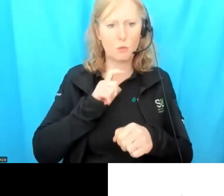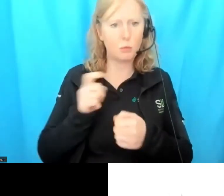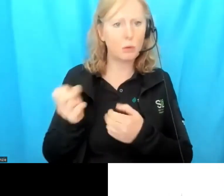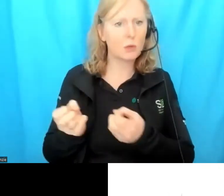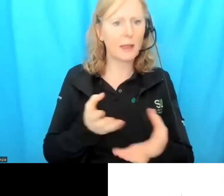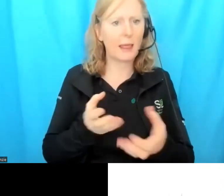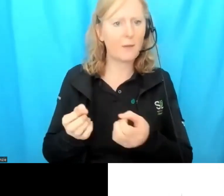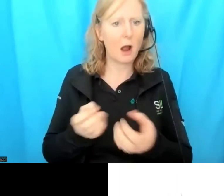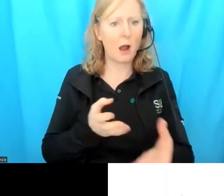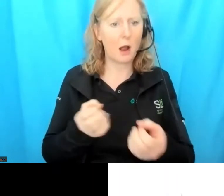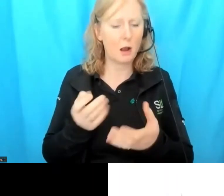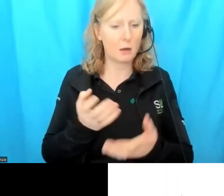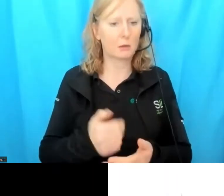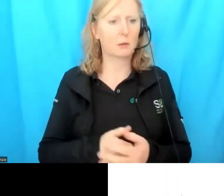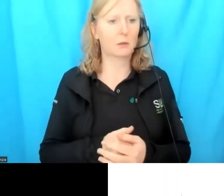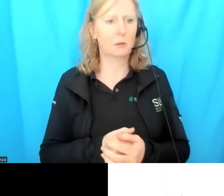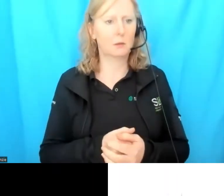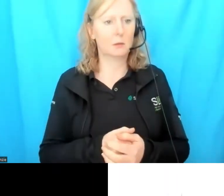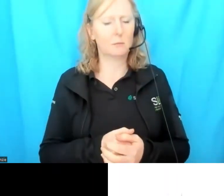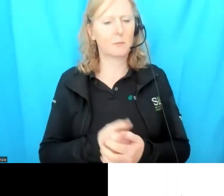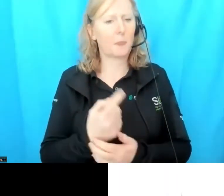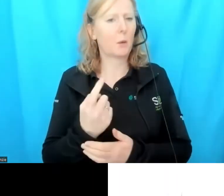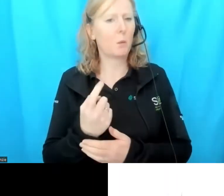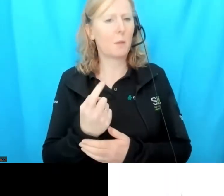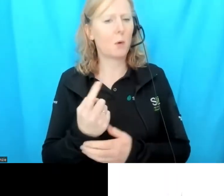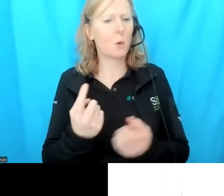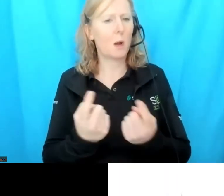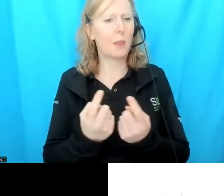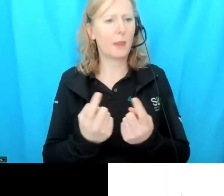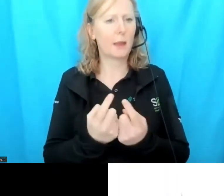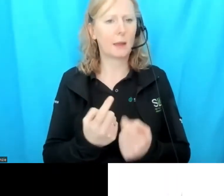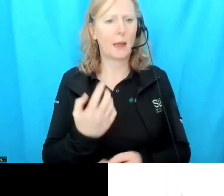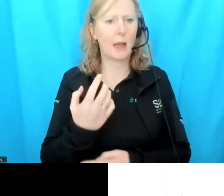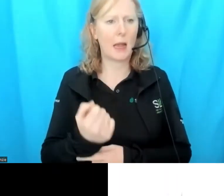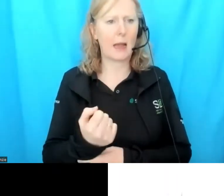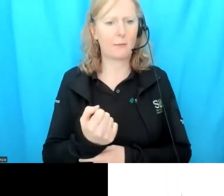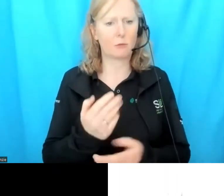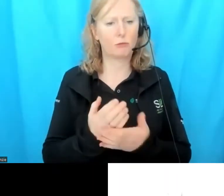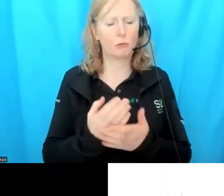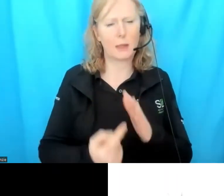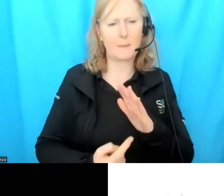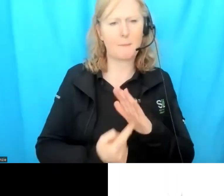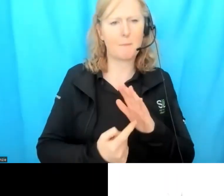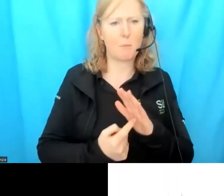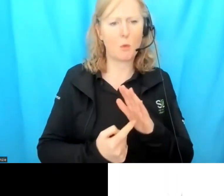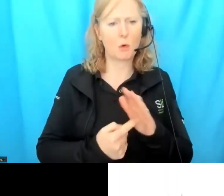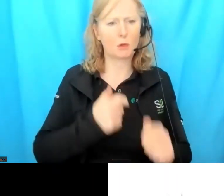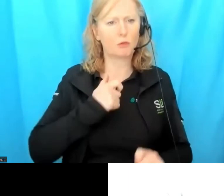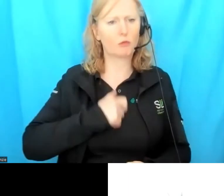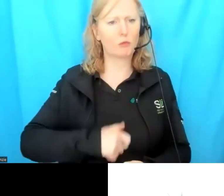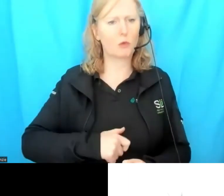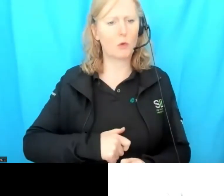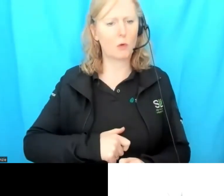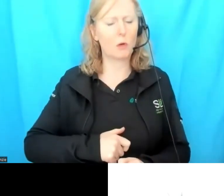also have one final thing I would give is that they also have an important role as well. So, for